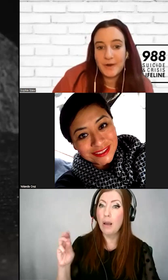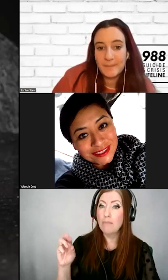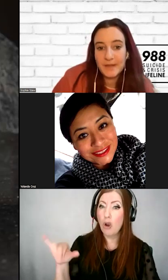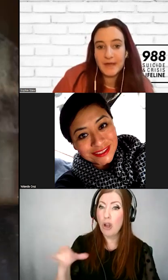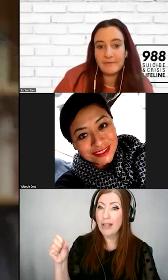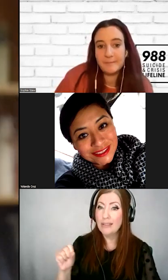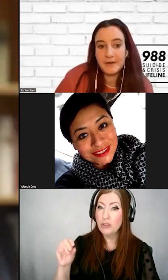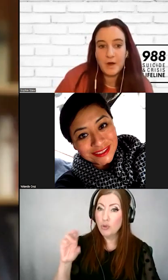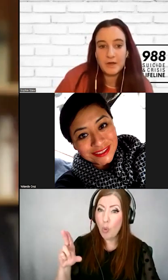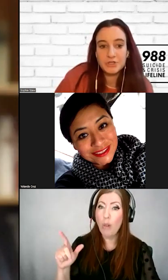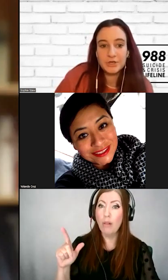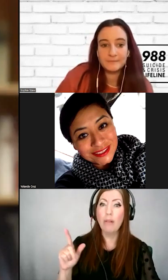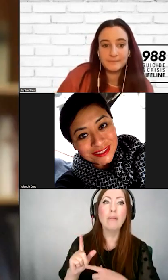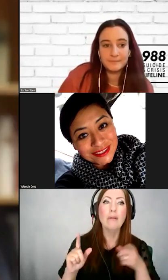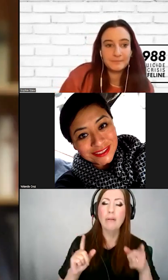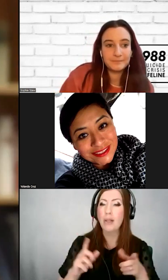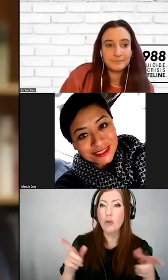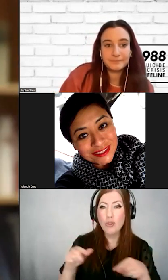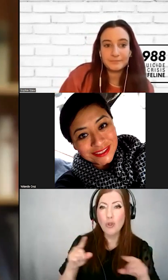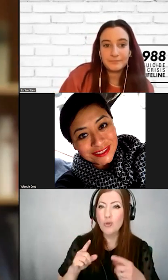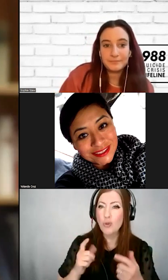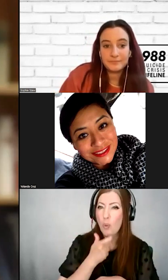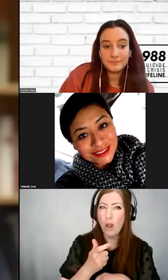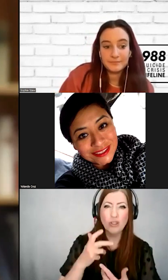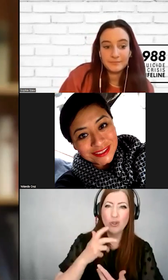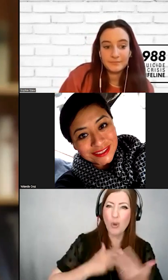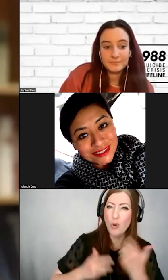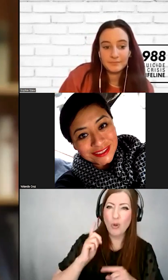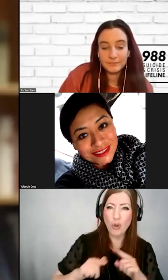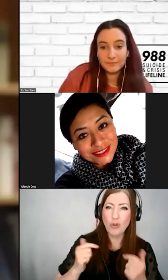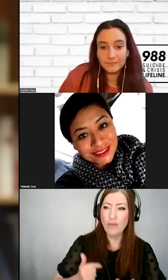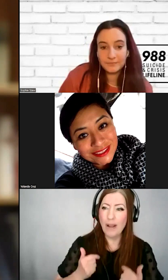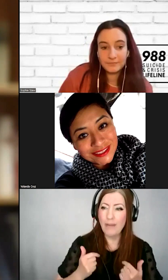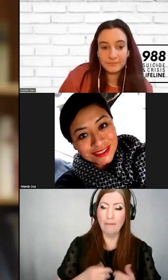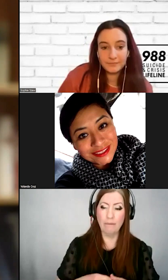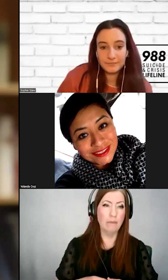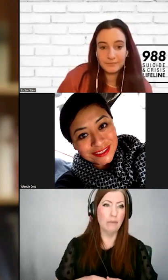also recommend that everybody watch. But we're social creatures and we couldn't survive ancestrally.